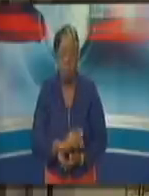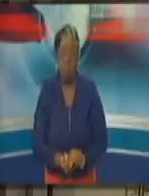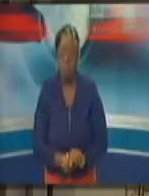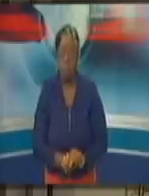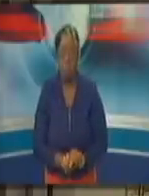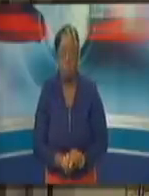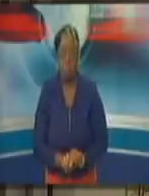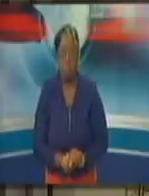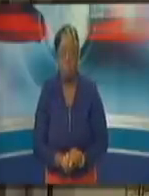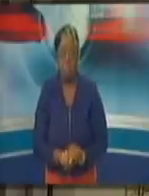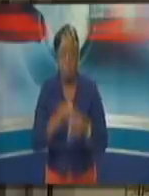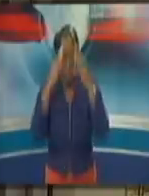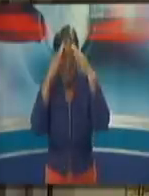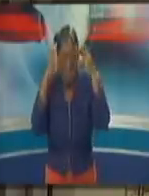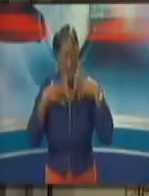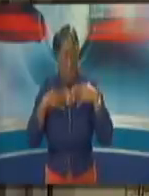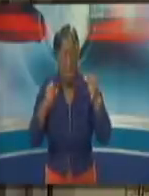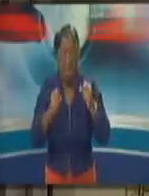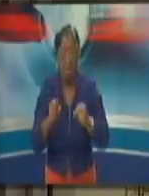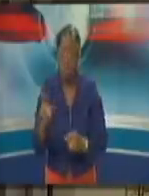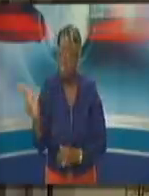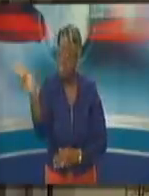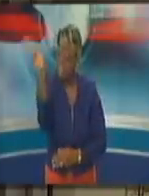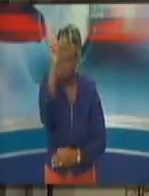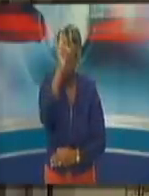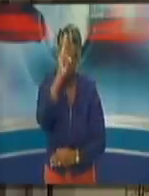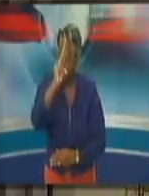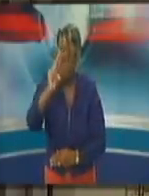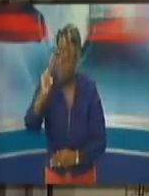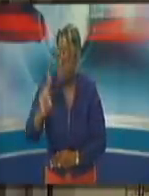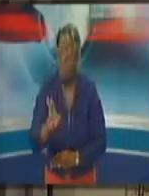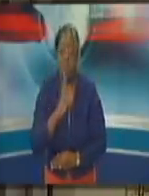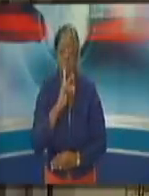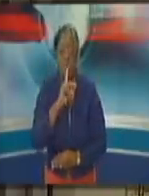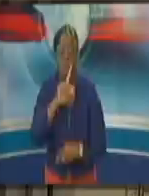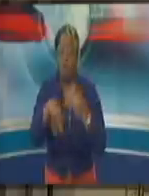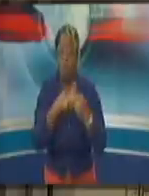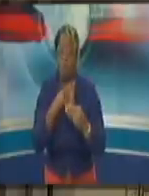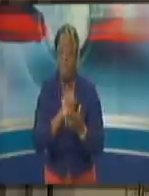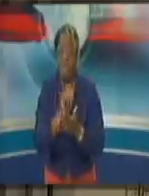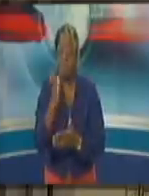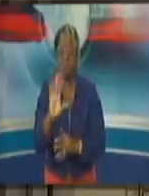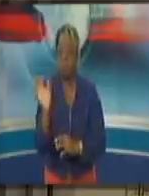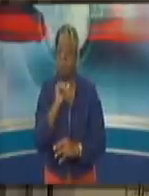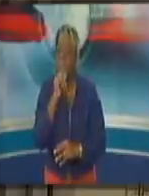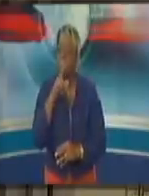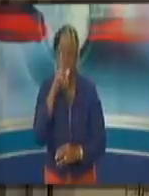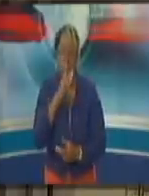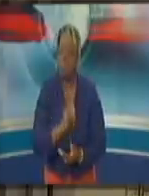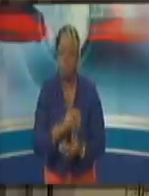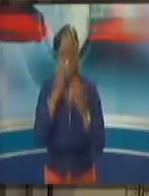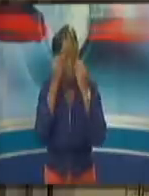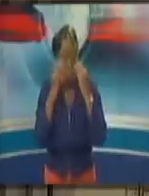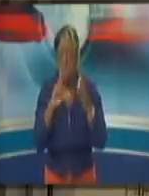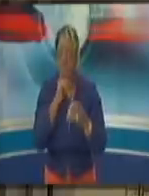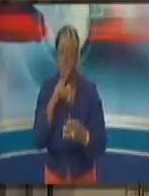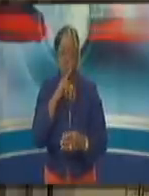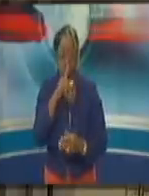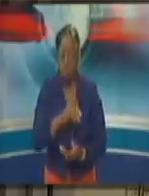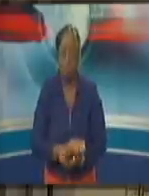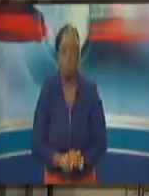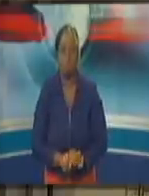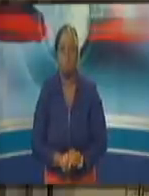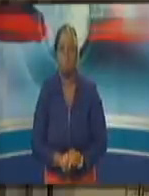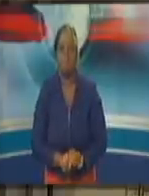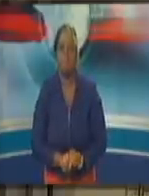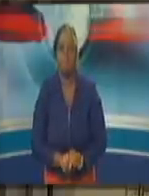has not spoken with anyone for the use of that facility. So I shed